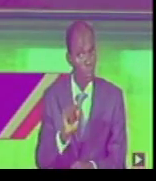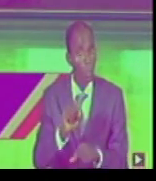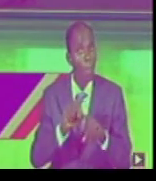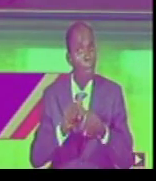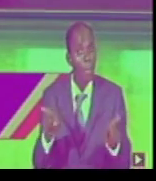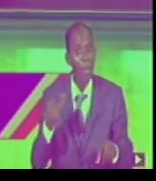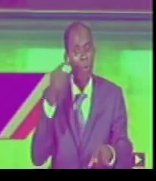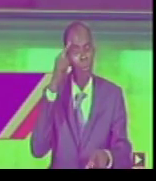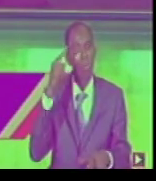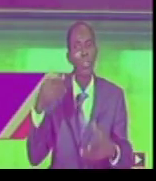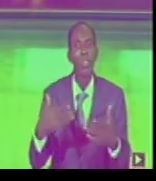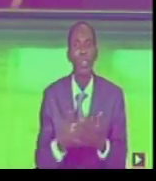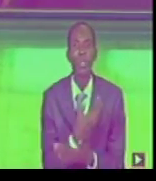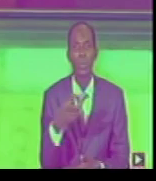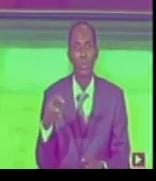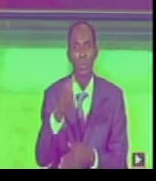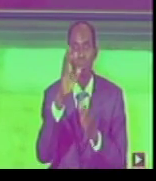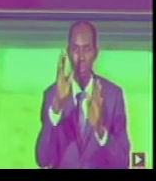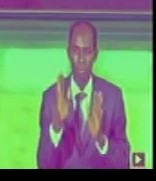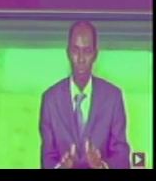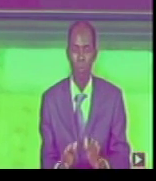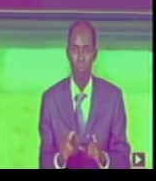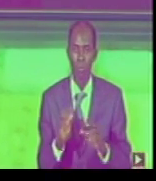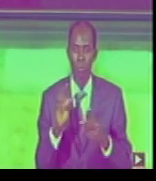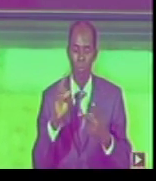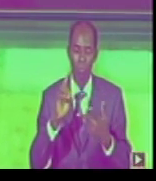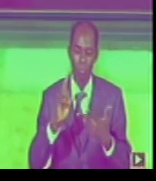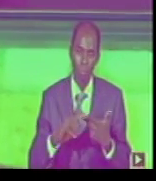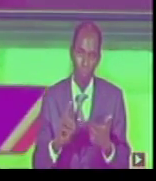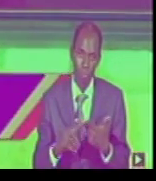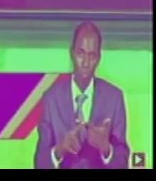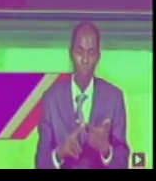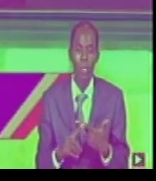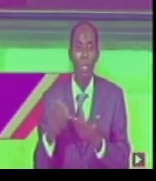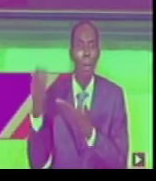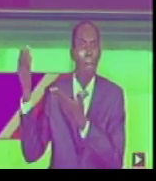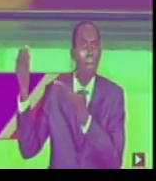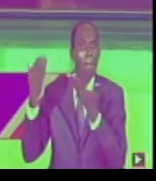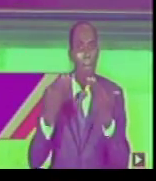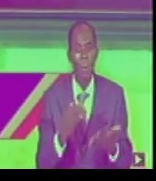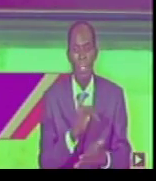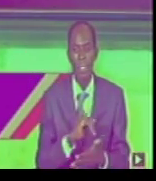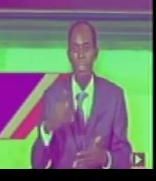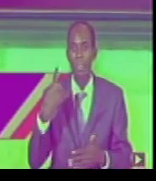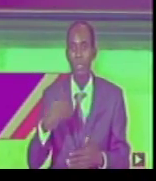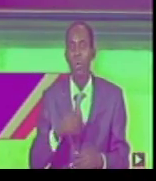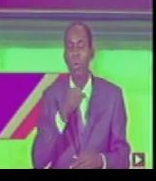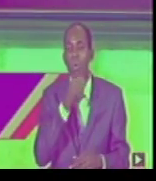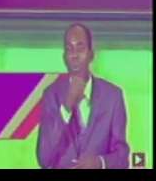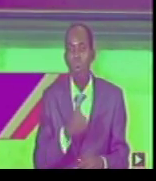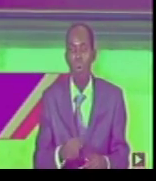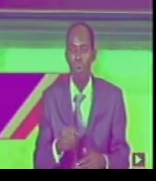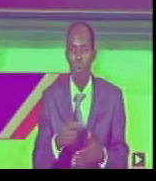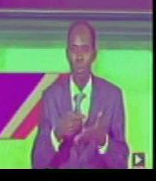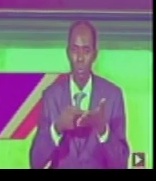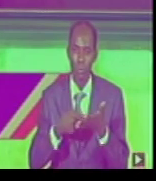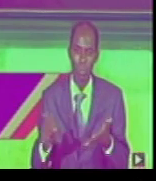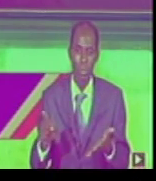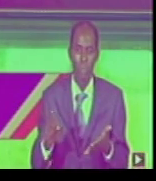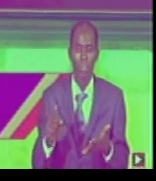pilgrims. Number two, bring in the old price for a